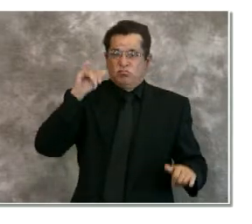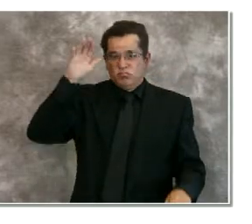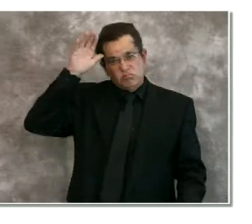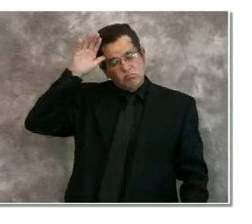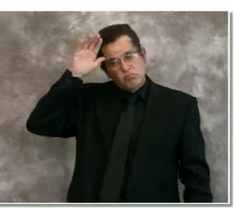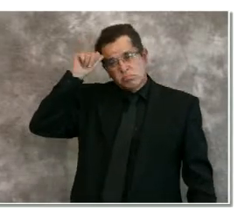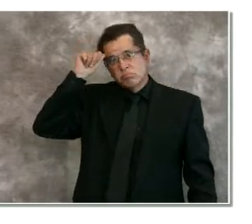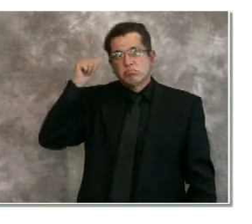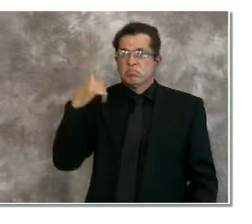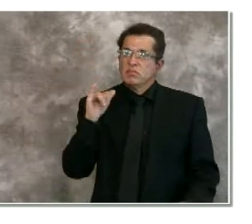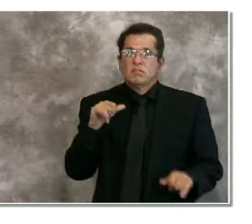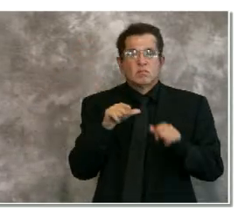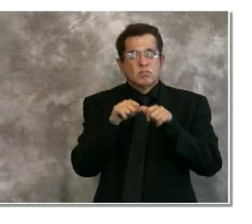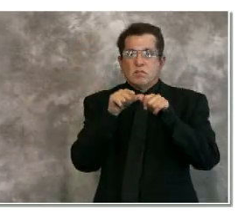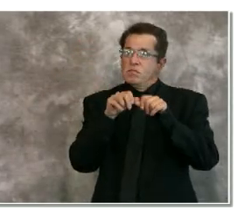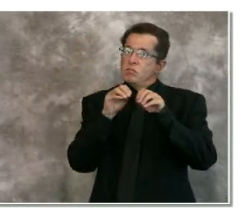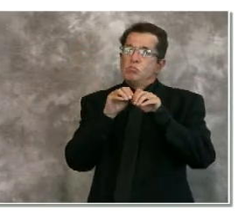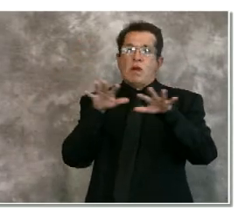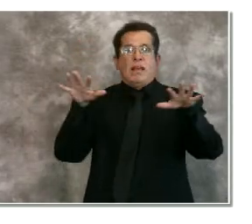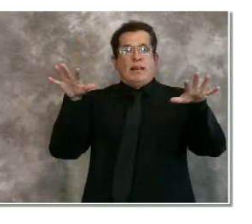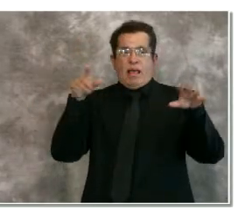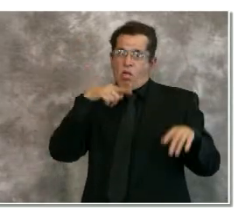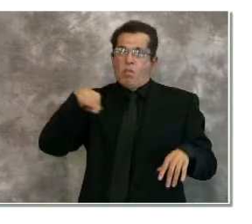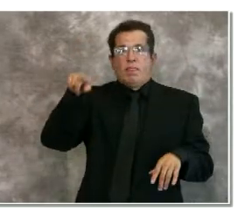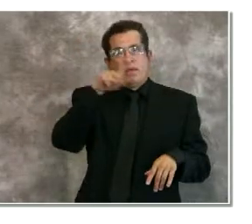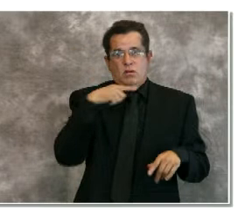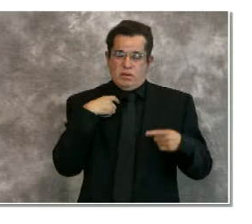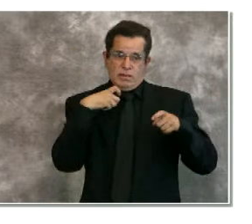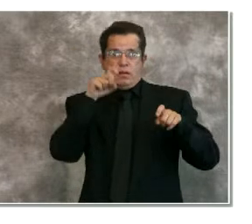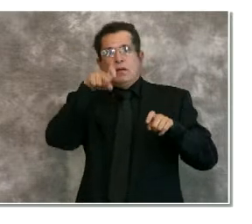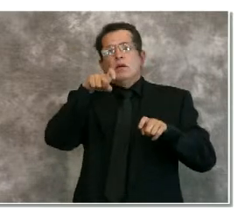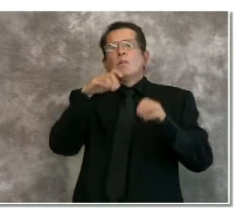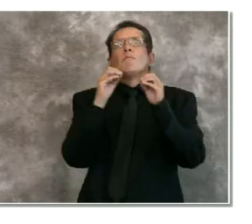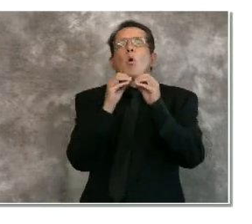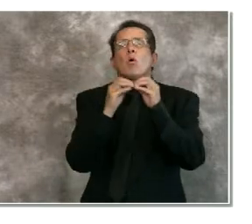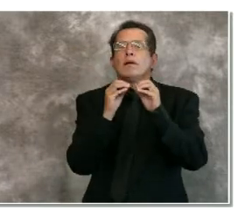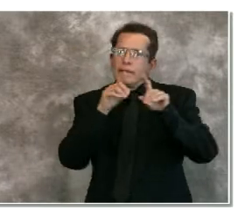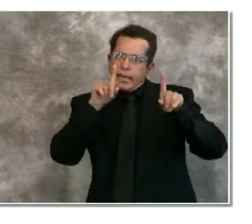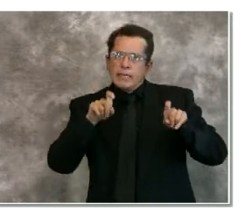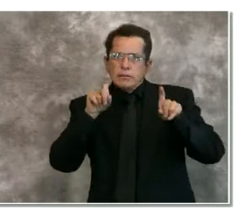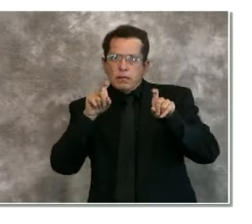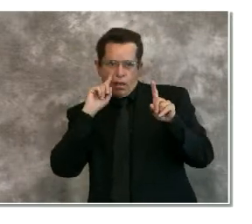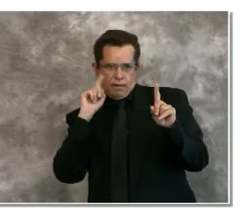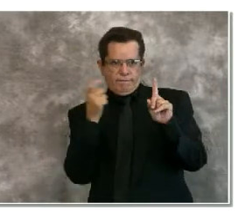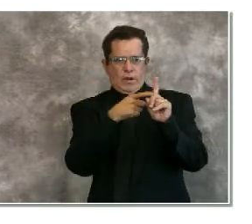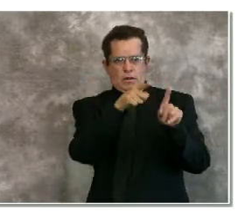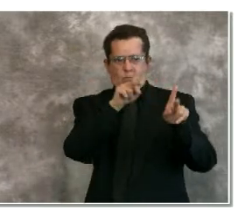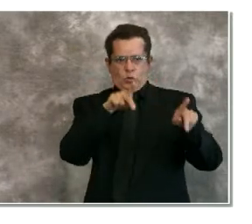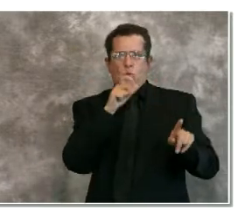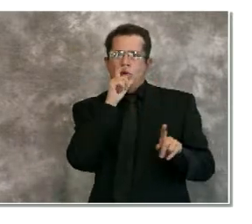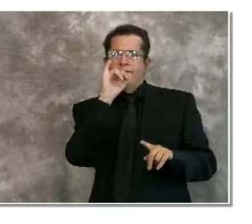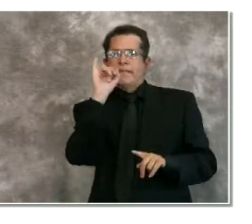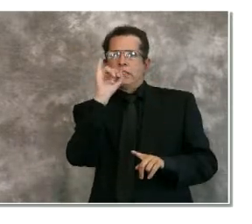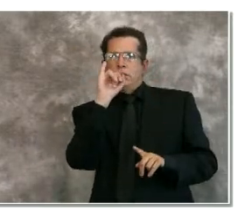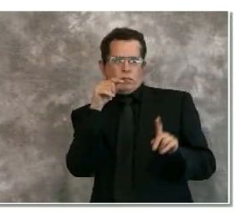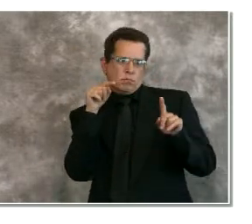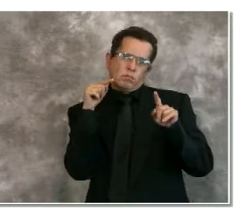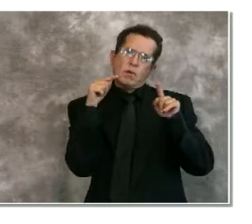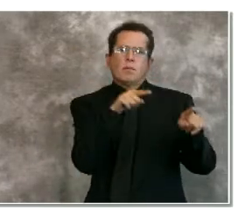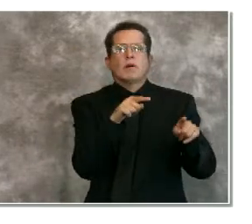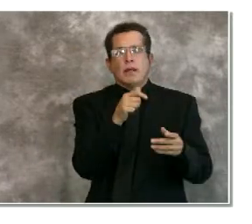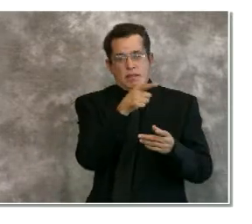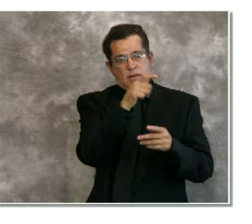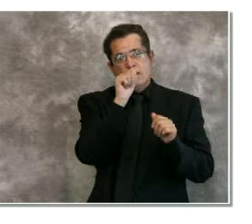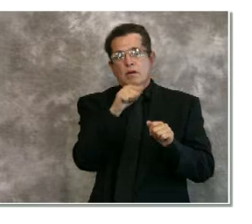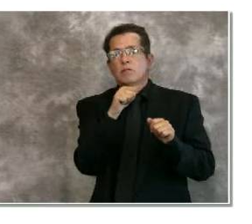and we need to continue testing efforts to identify individuals that are infected so that they can be